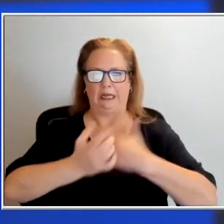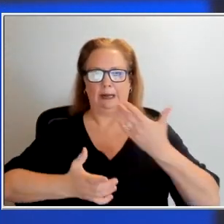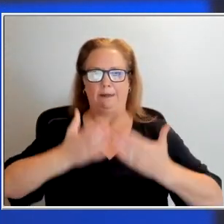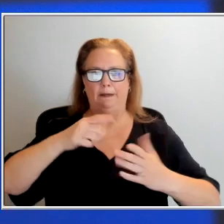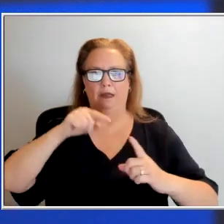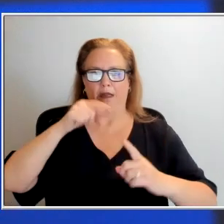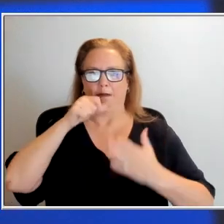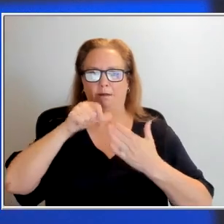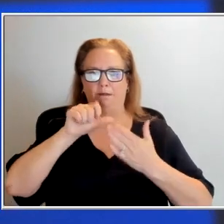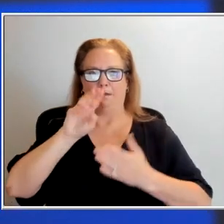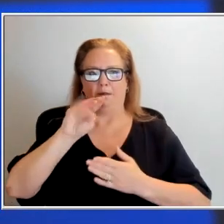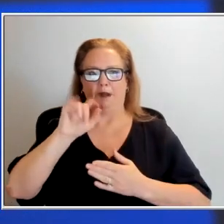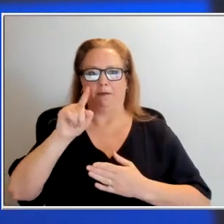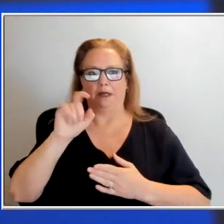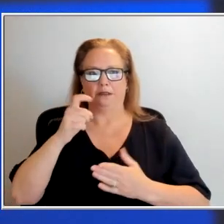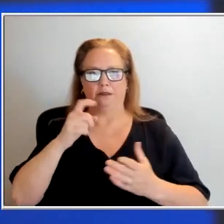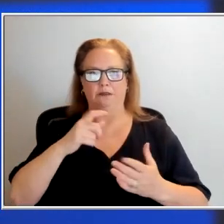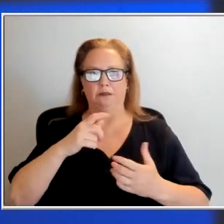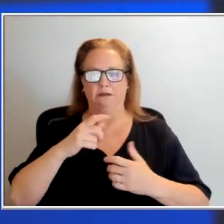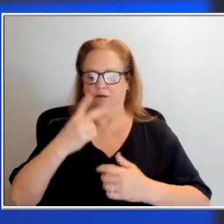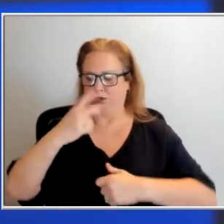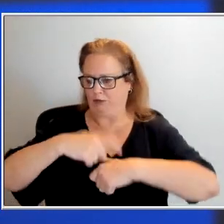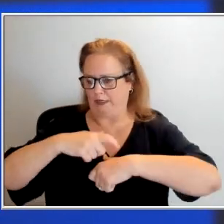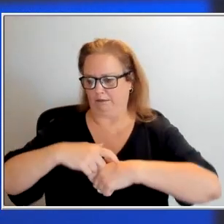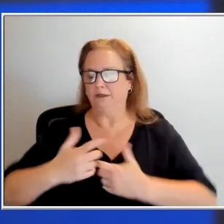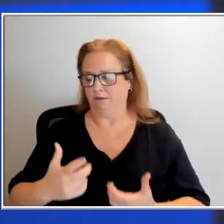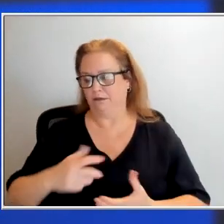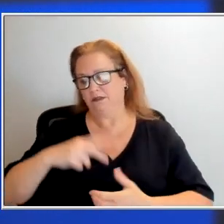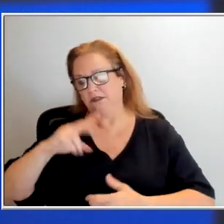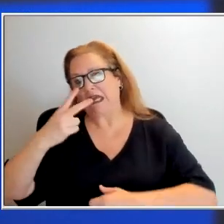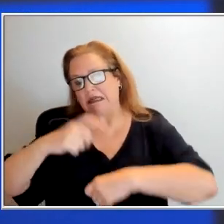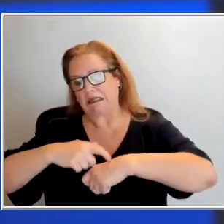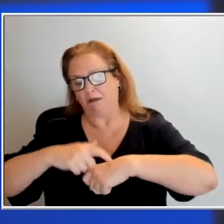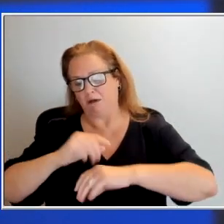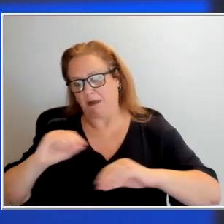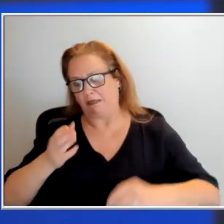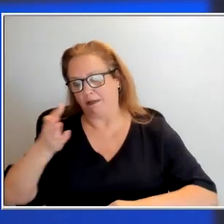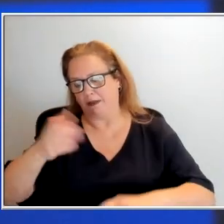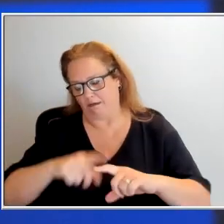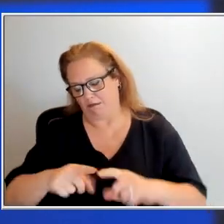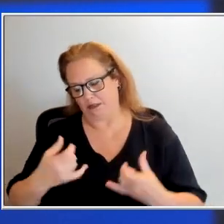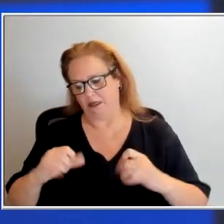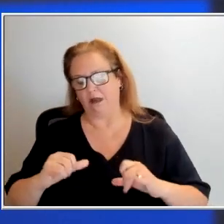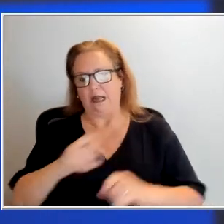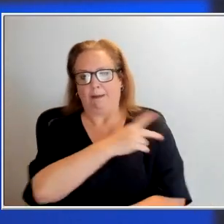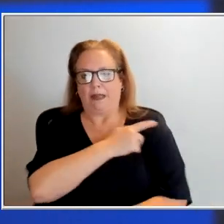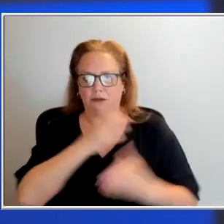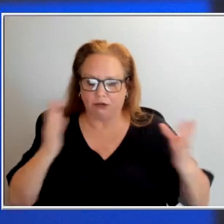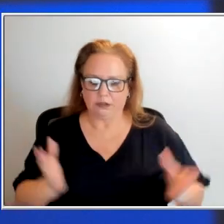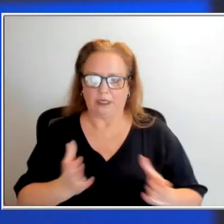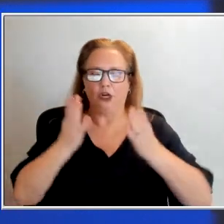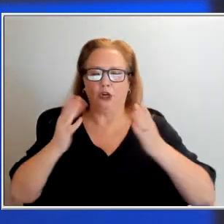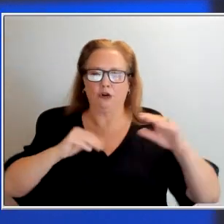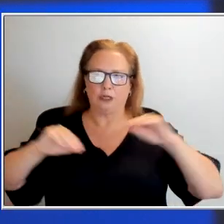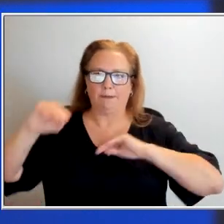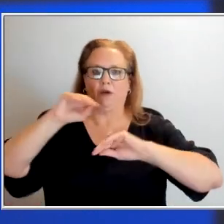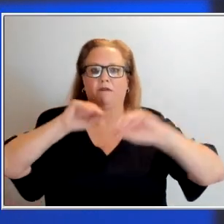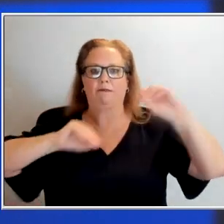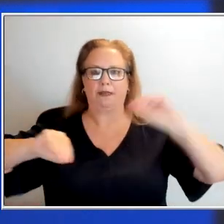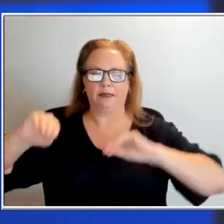mailbox twice. It'll still be empty, but still walk there. So I think getting patients moving, because I think it's really important, this point